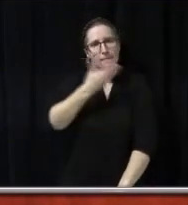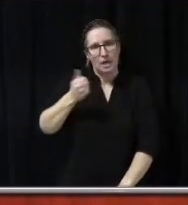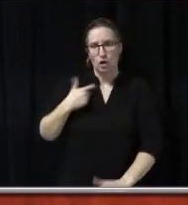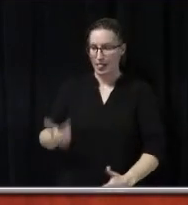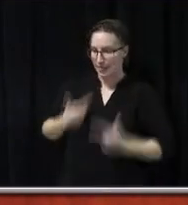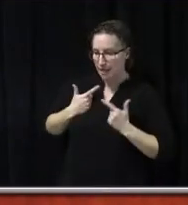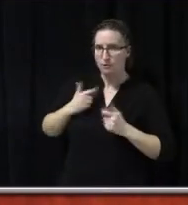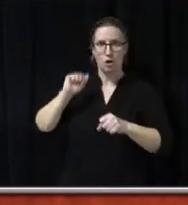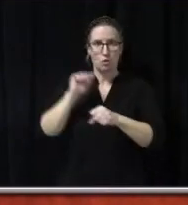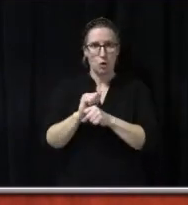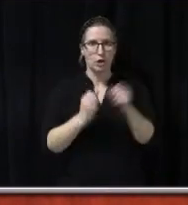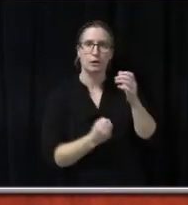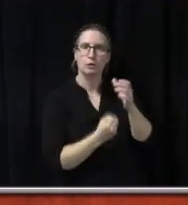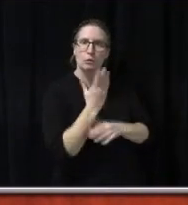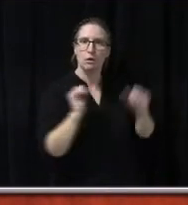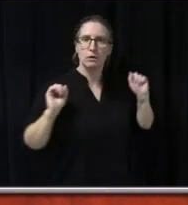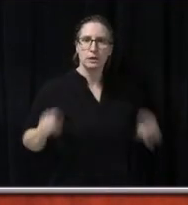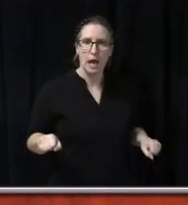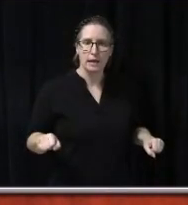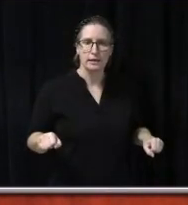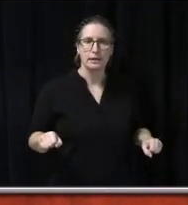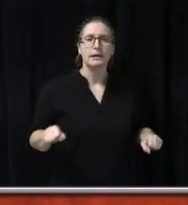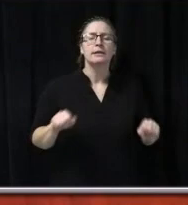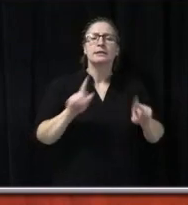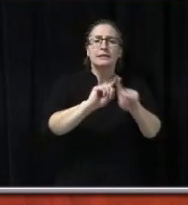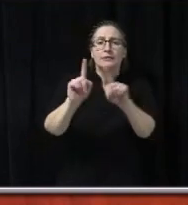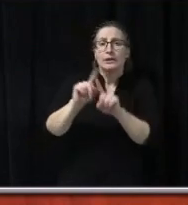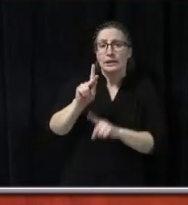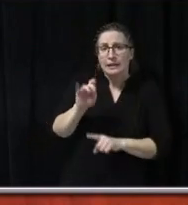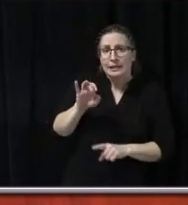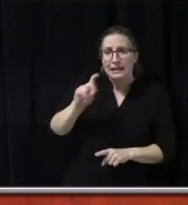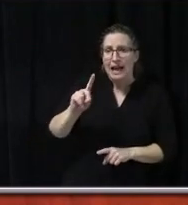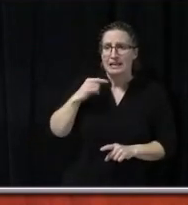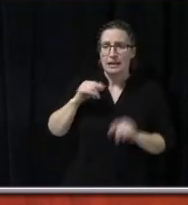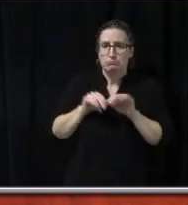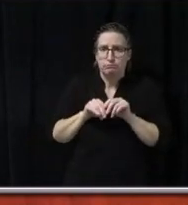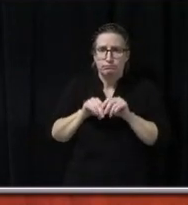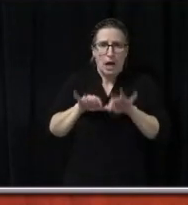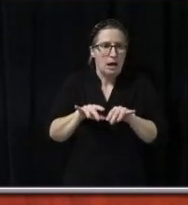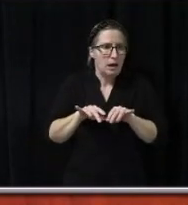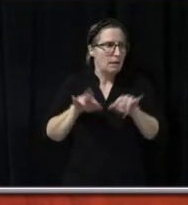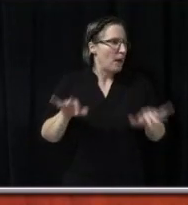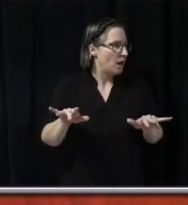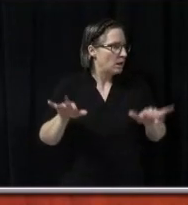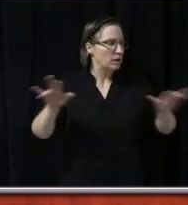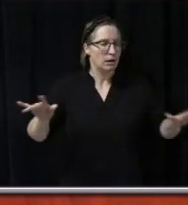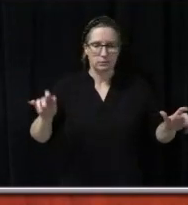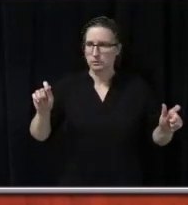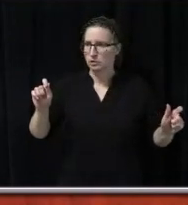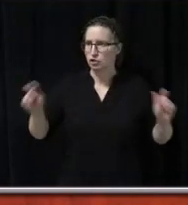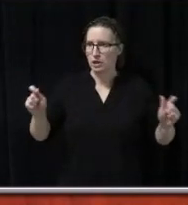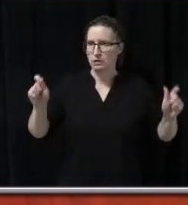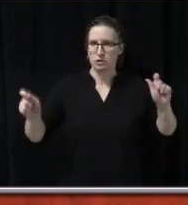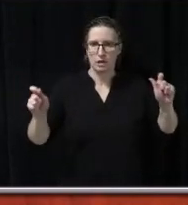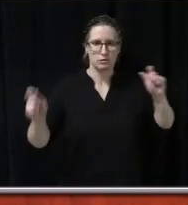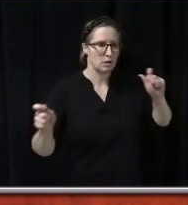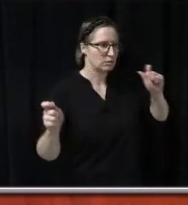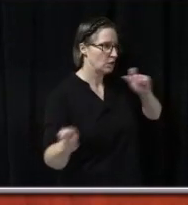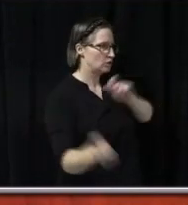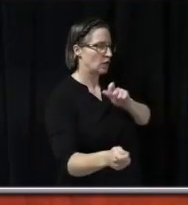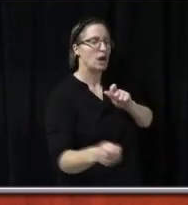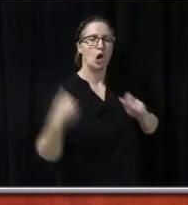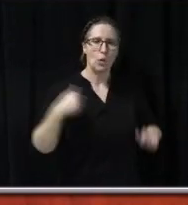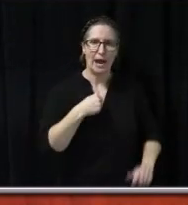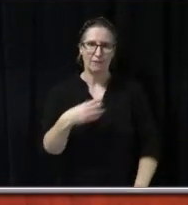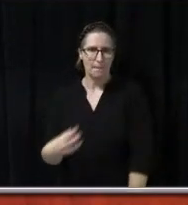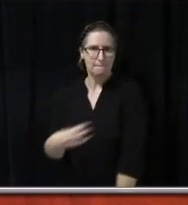grow. Small acts of kindness can ripple out to create large waves of change. And we have the